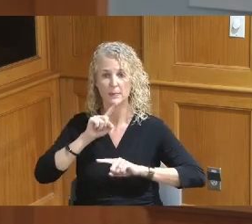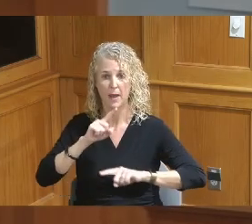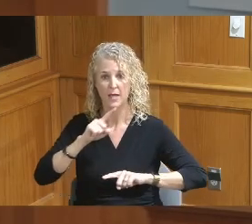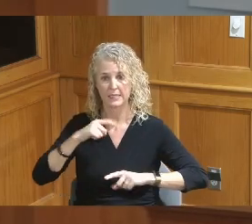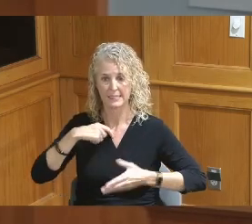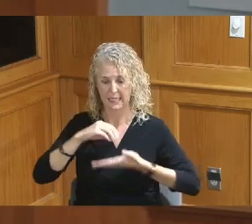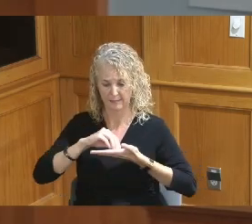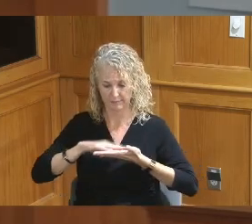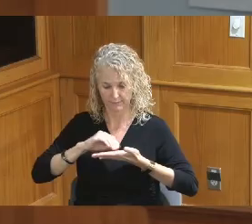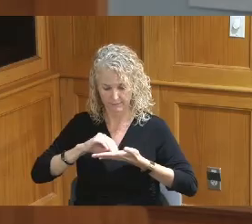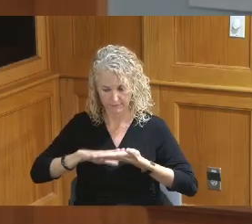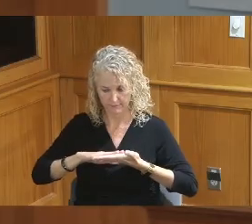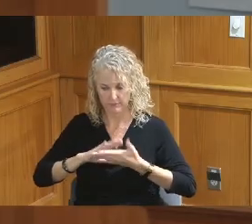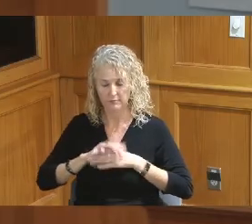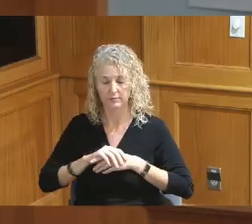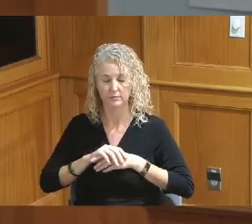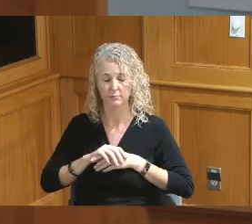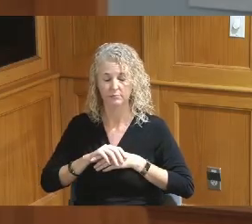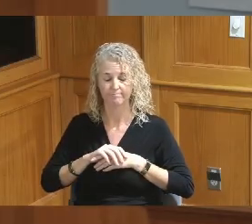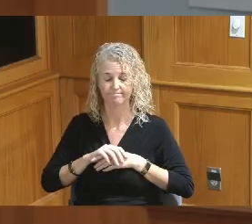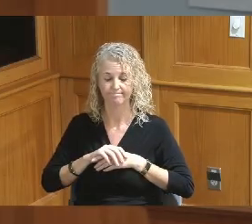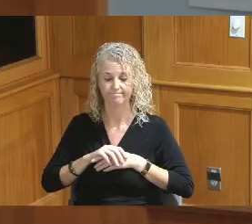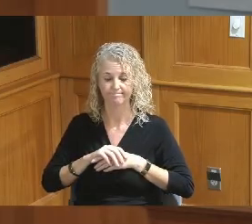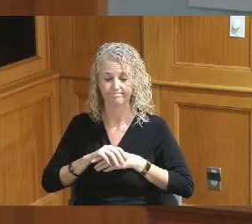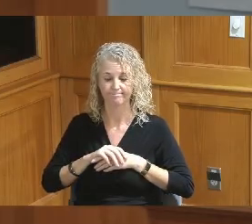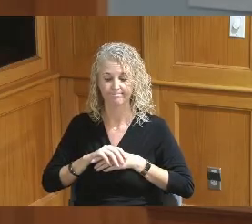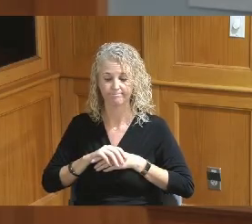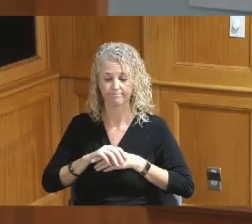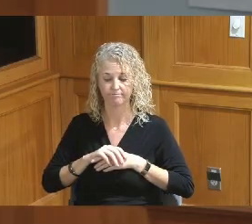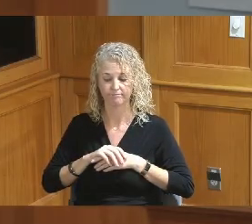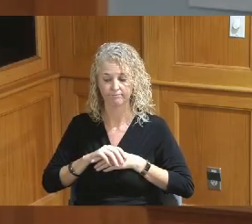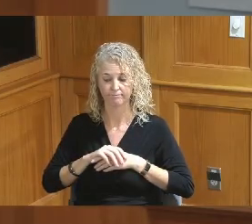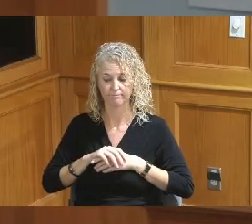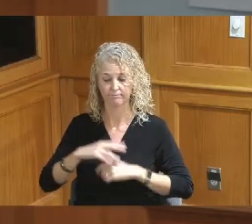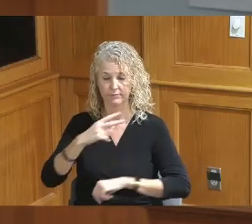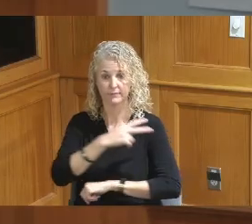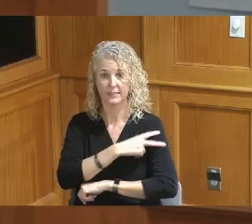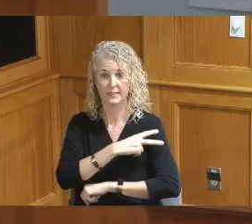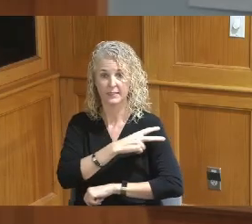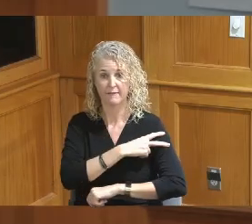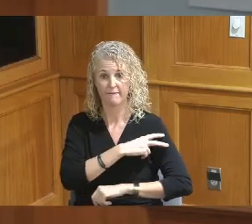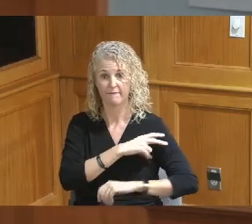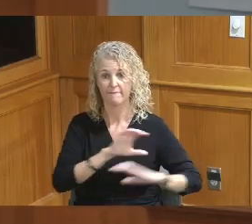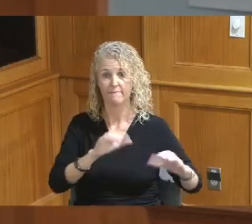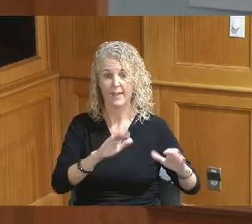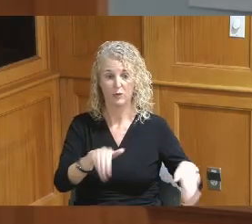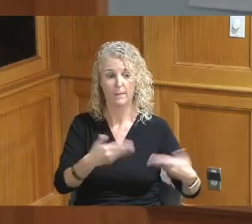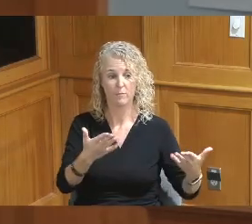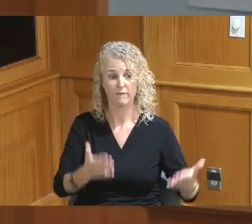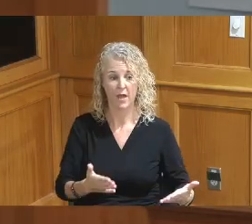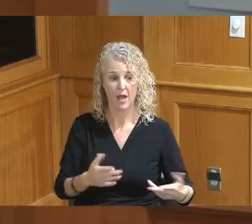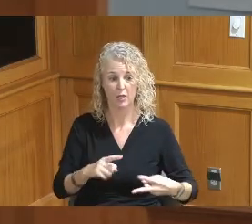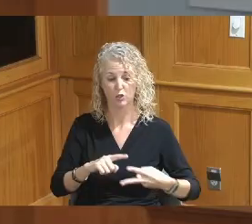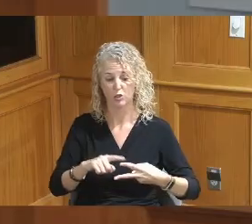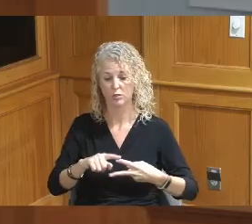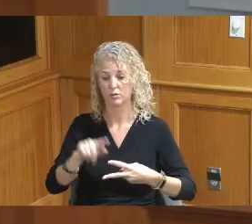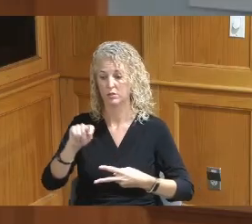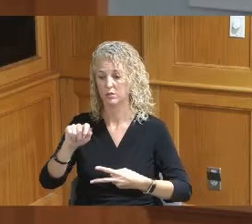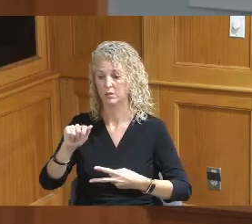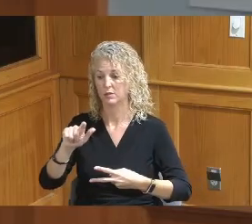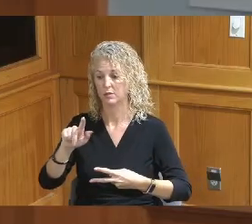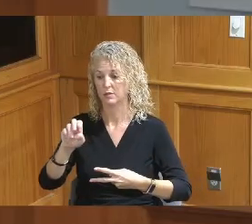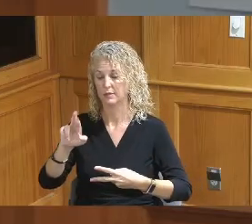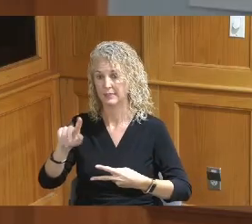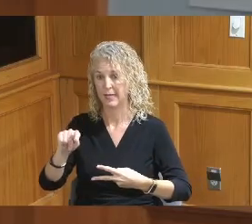just mentioned, Commissioner Reese. Those veteran providers, Talbot, Easter Seals, we have met with